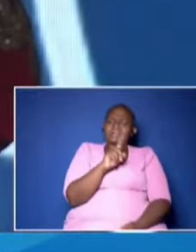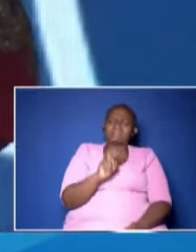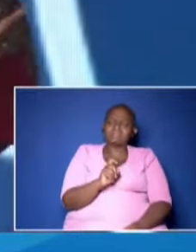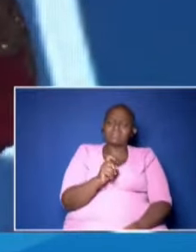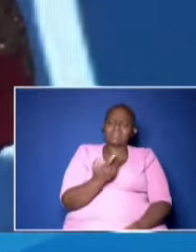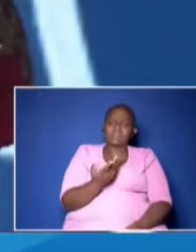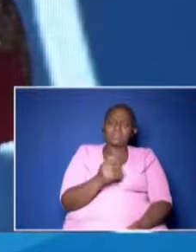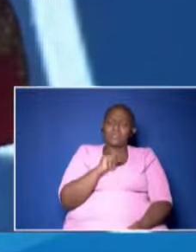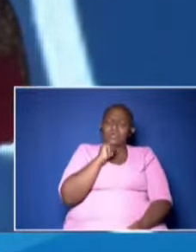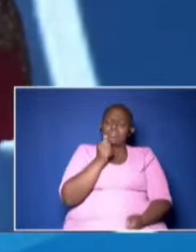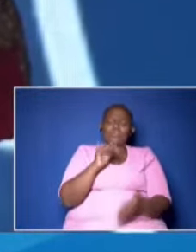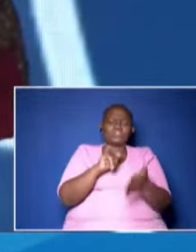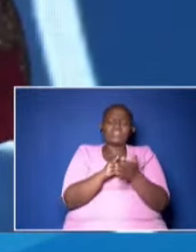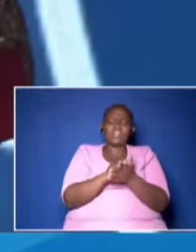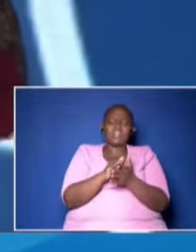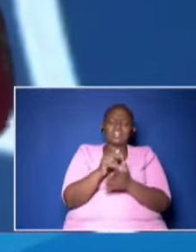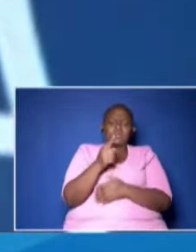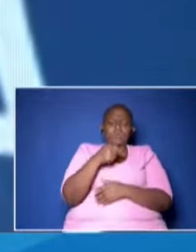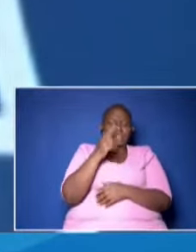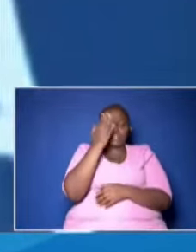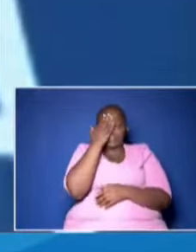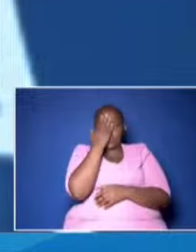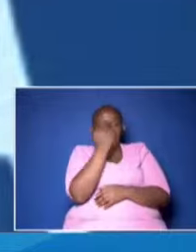not that we might know each